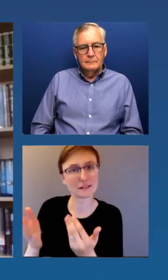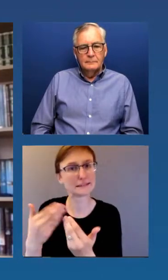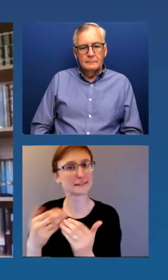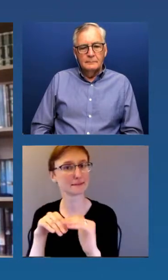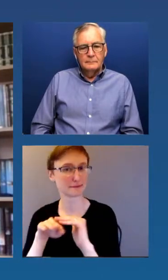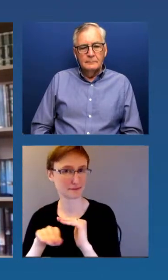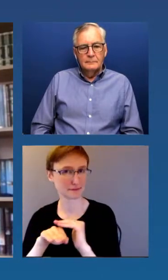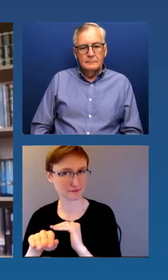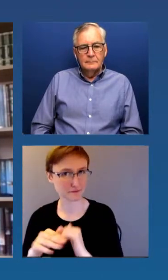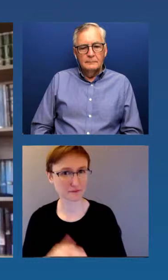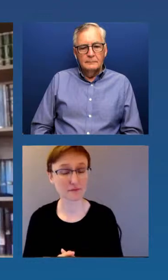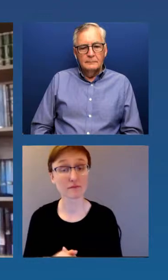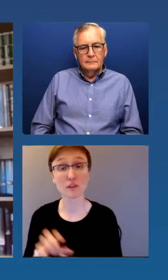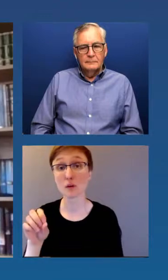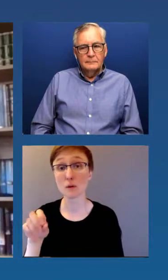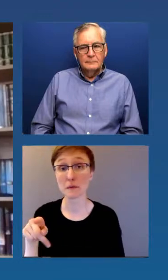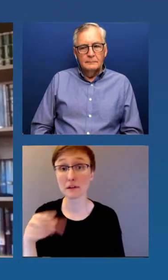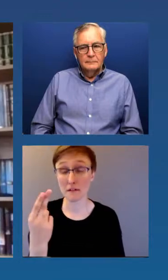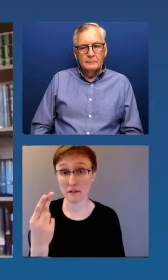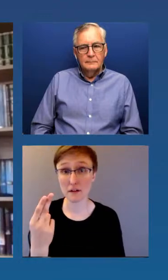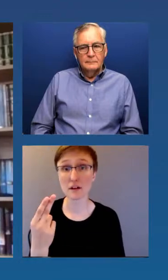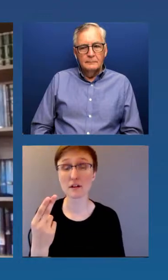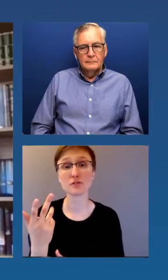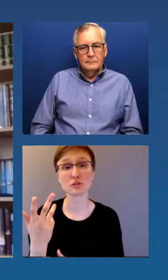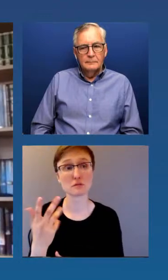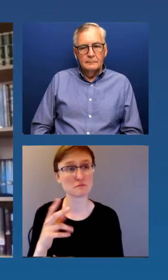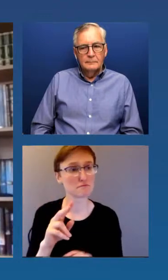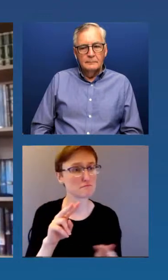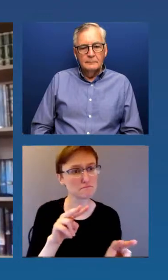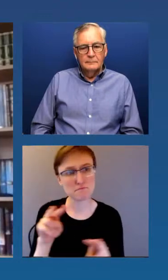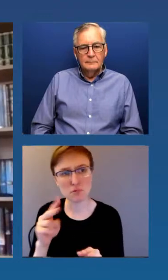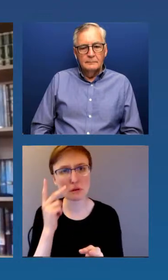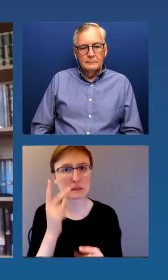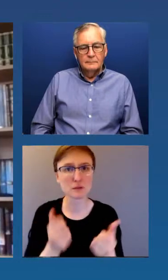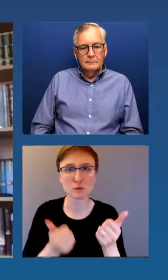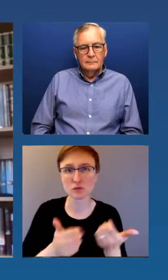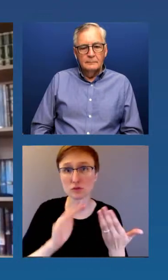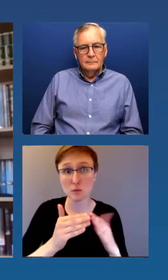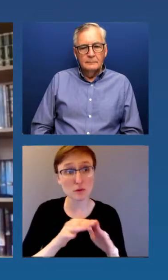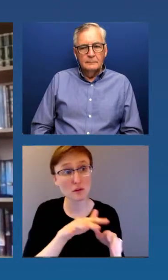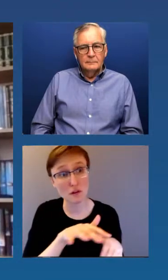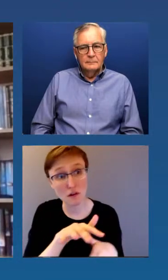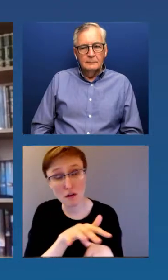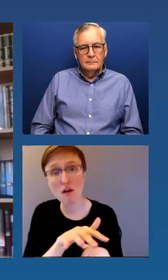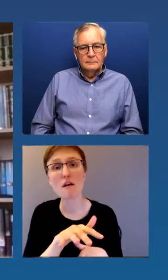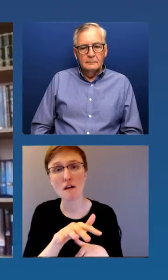possible. OPH canvassed neighborhoods distributing appointment cards in the